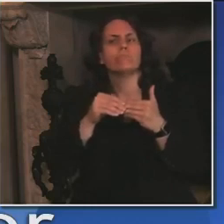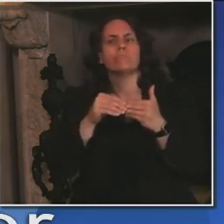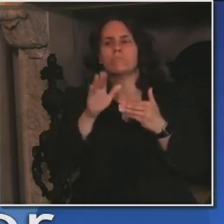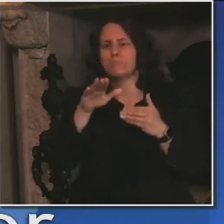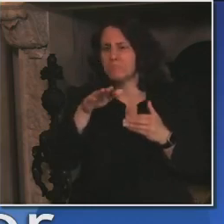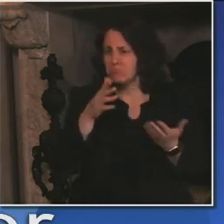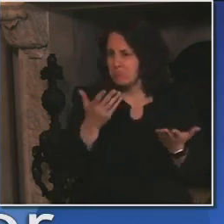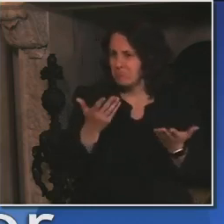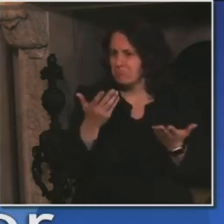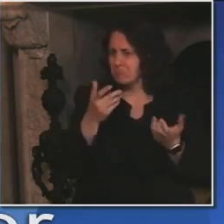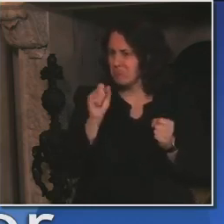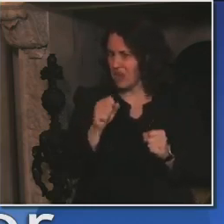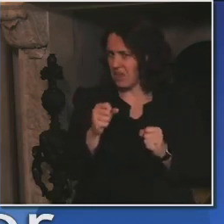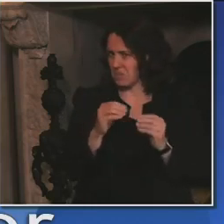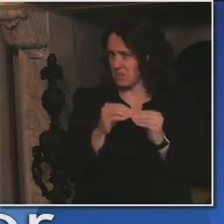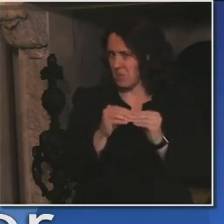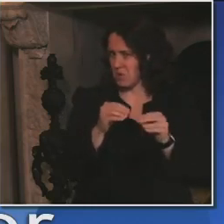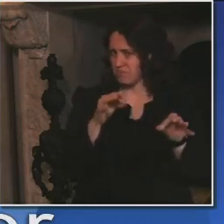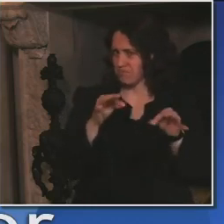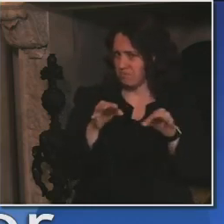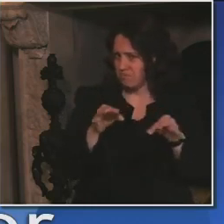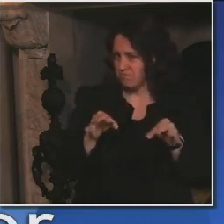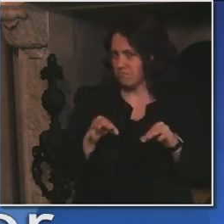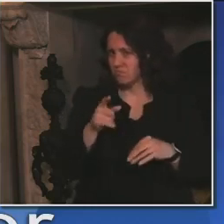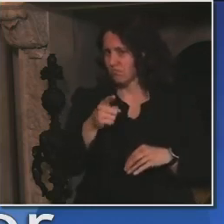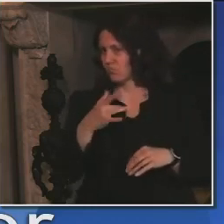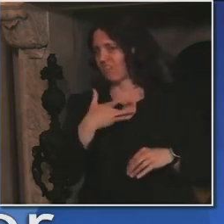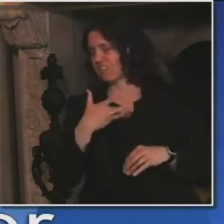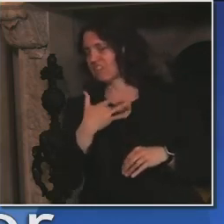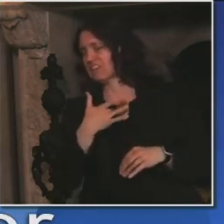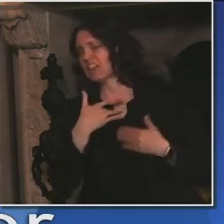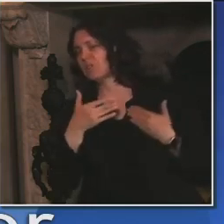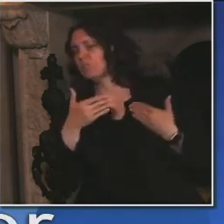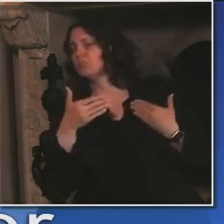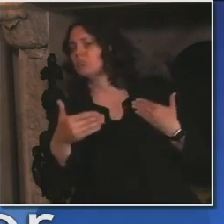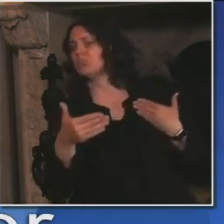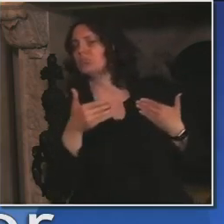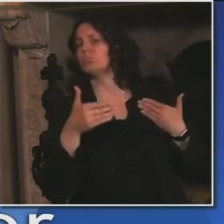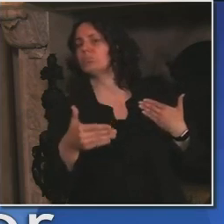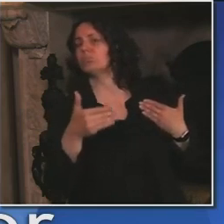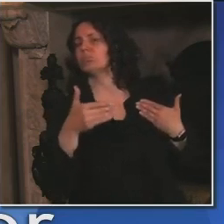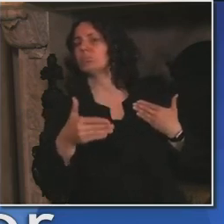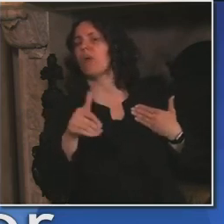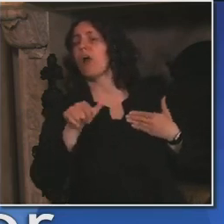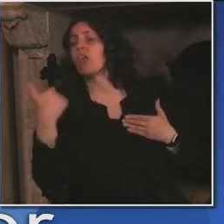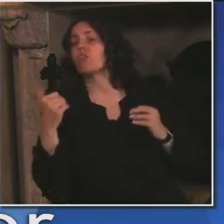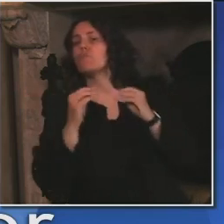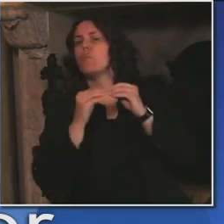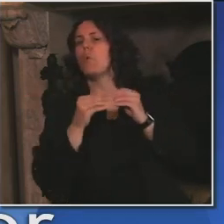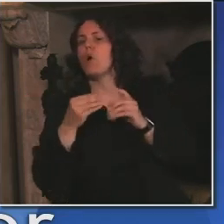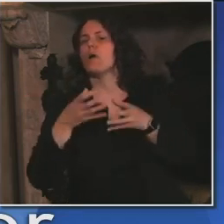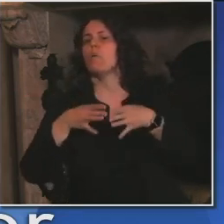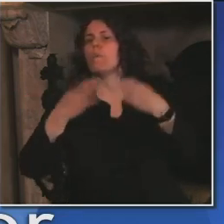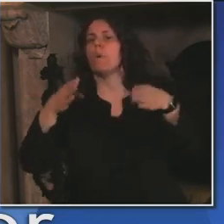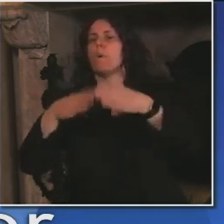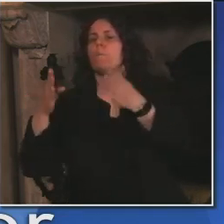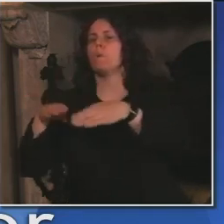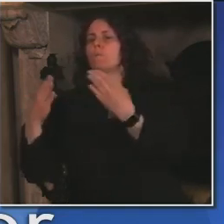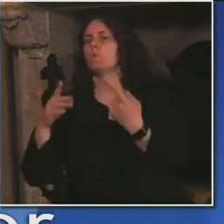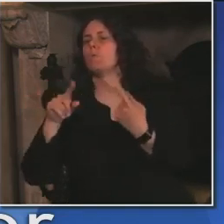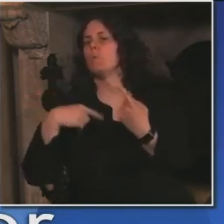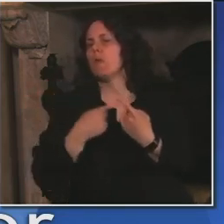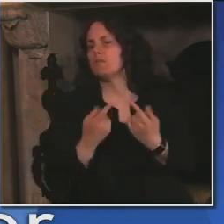know, if you see a timeline of what other activities or business operations do you see